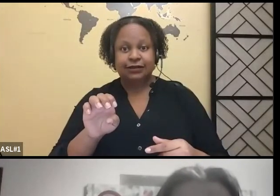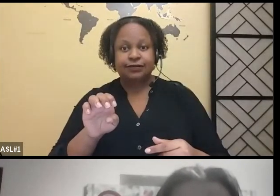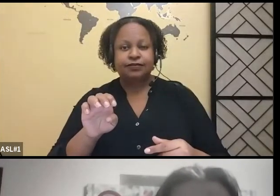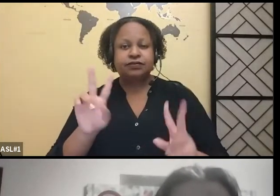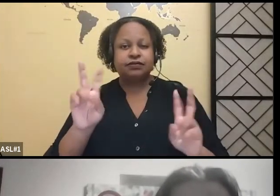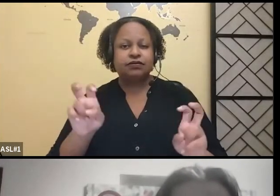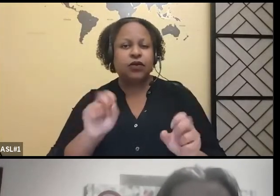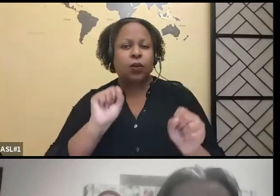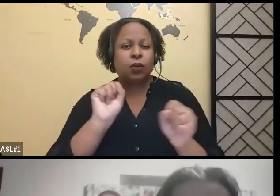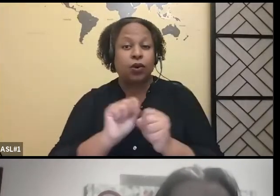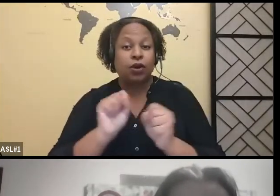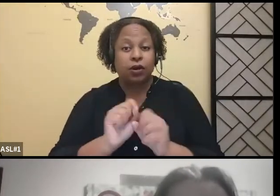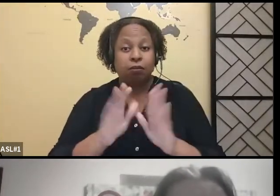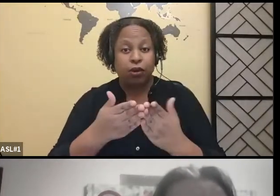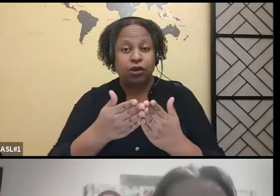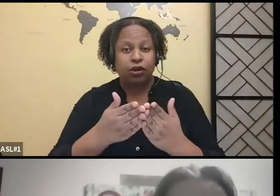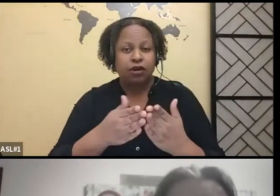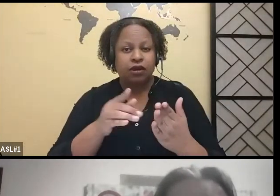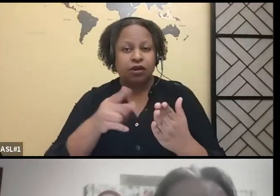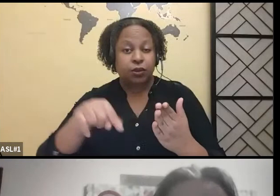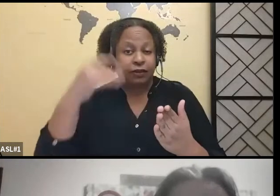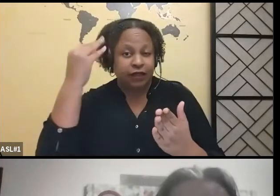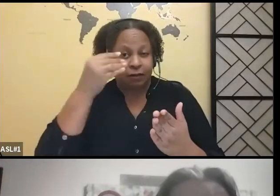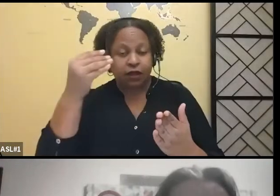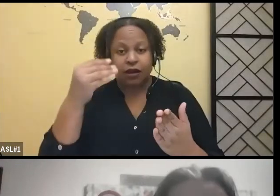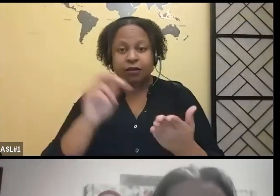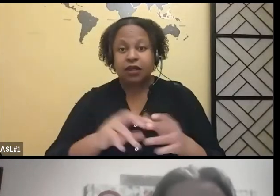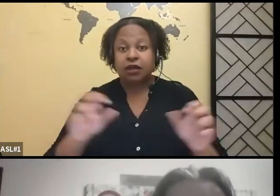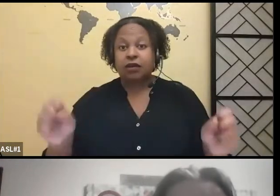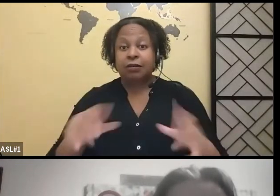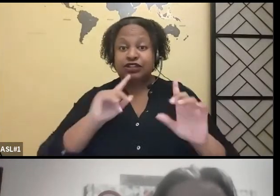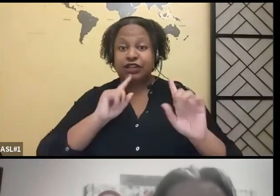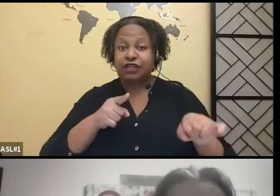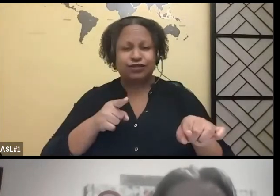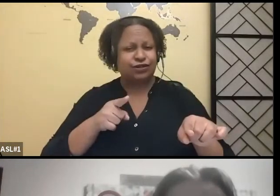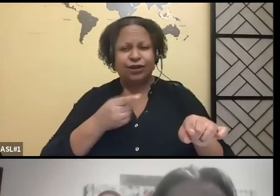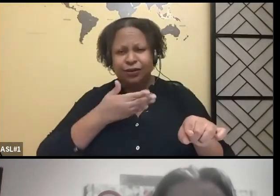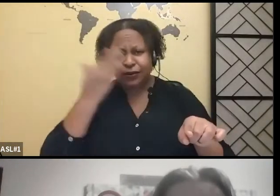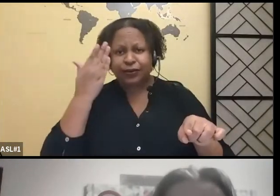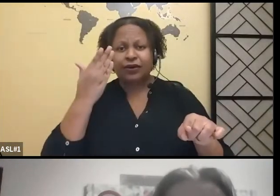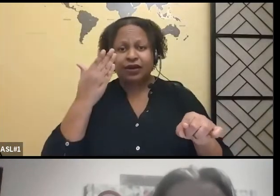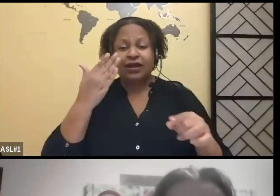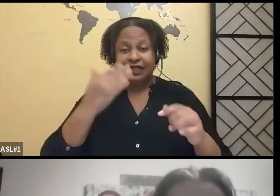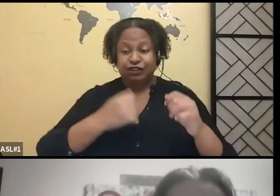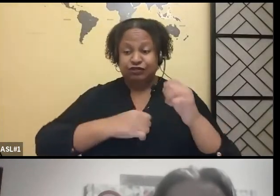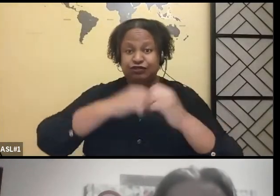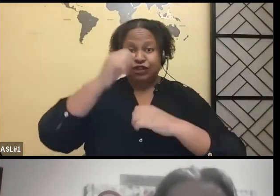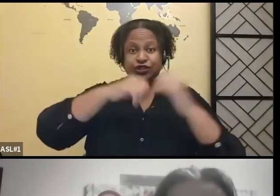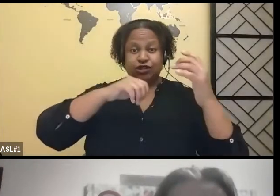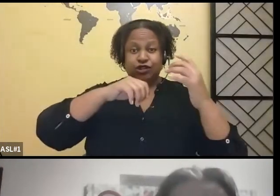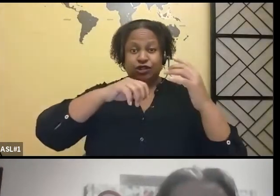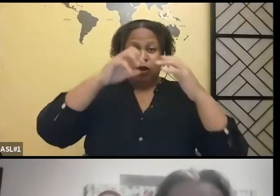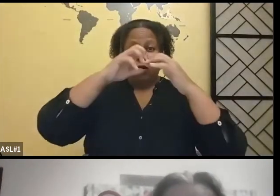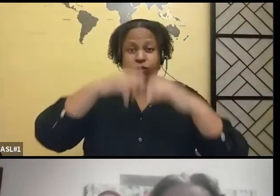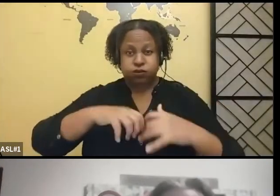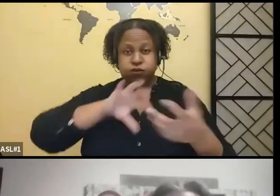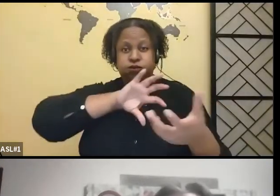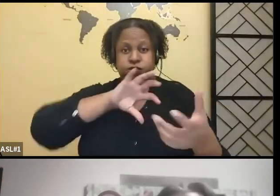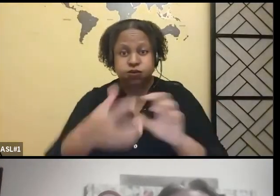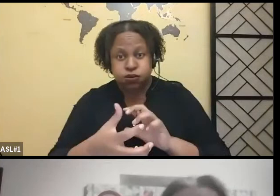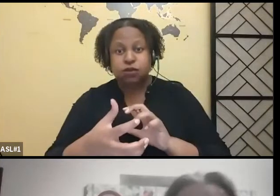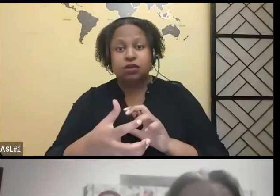answer. It's all work. Transforming the infrastructure is work. Doing what we're doing here together is